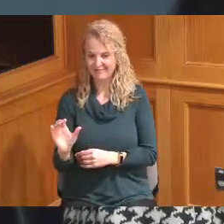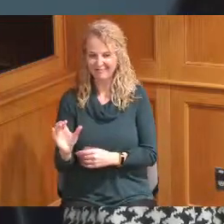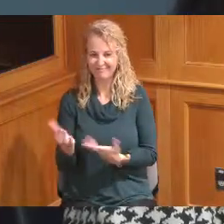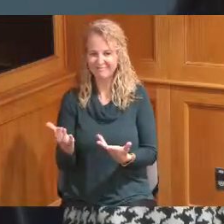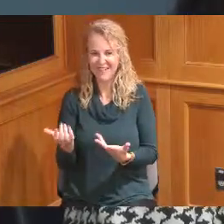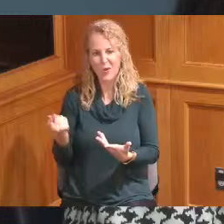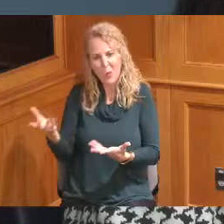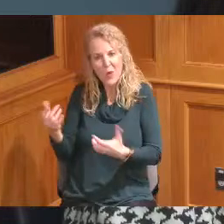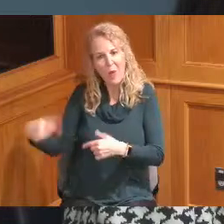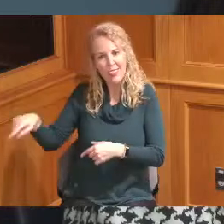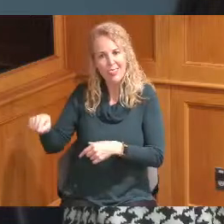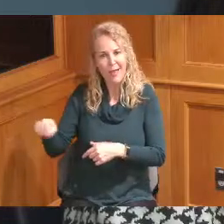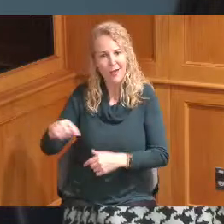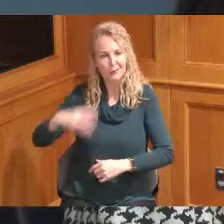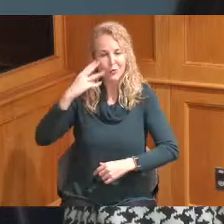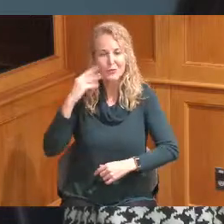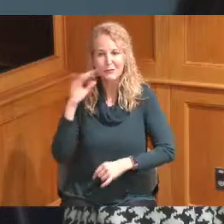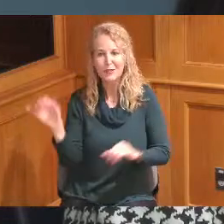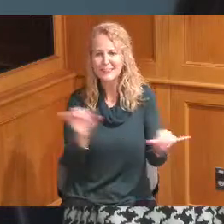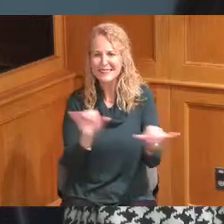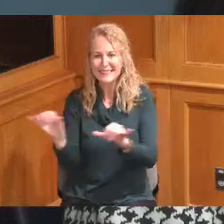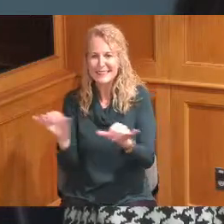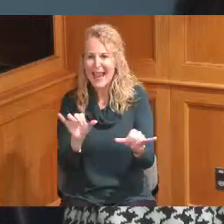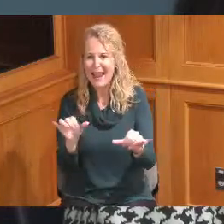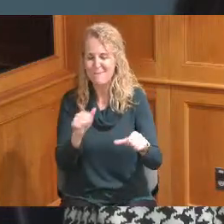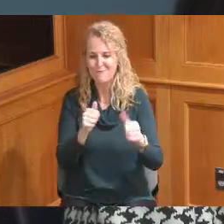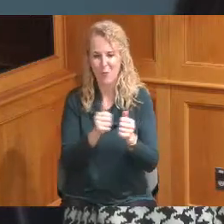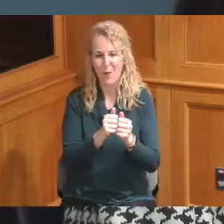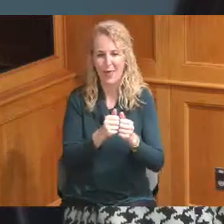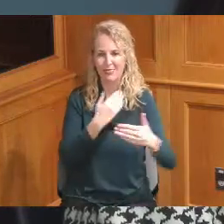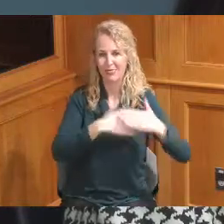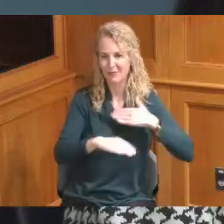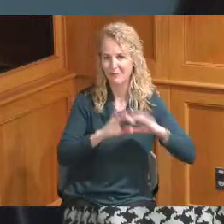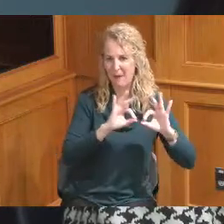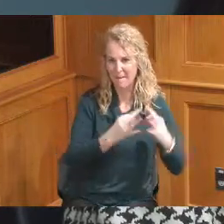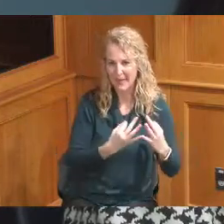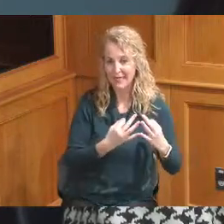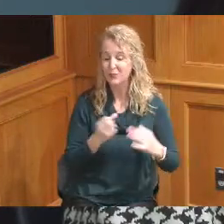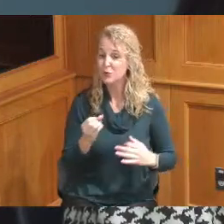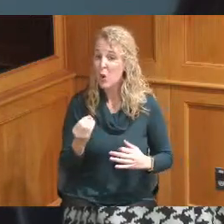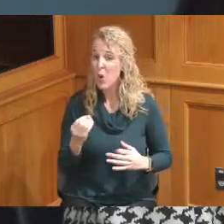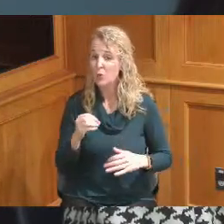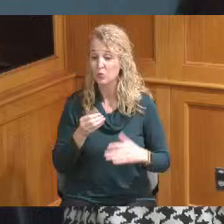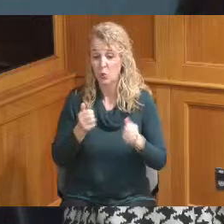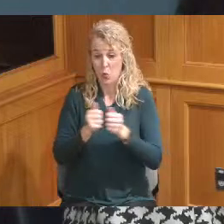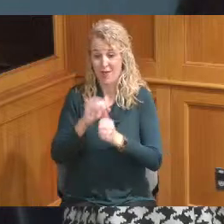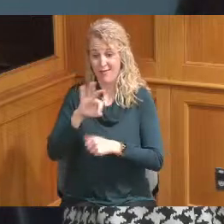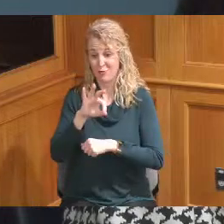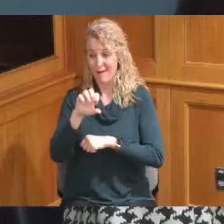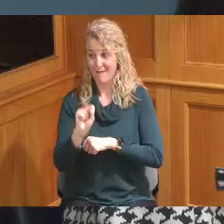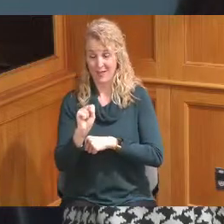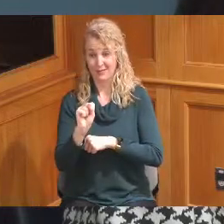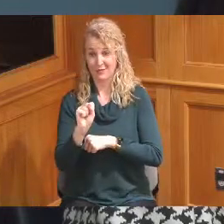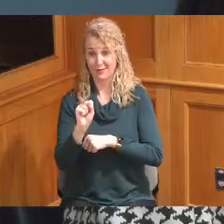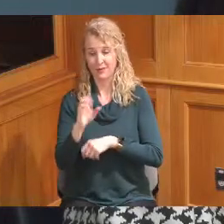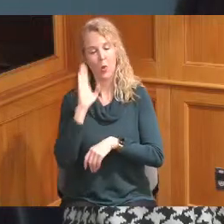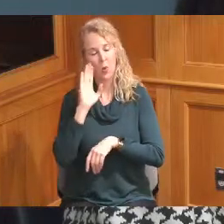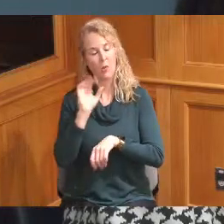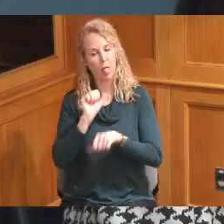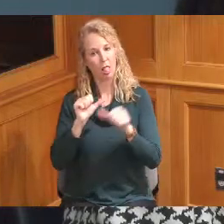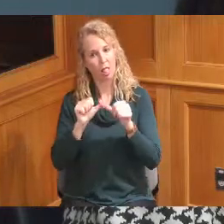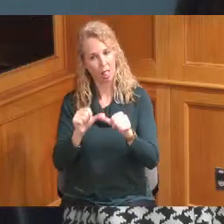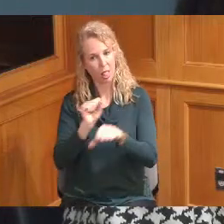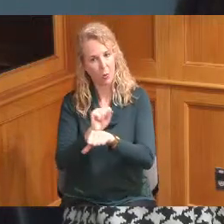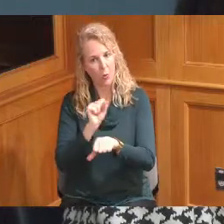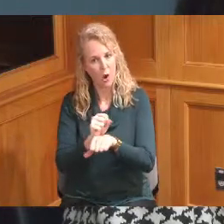than anybody else that is in a natural family. And so we made sure through JFS, and it will continue this